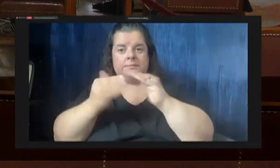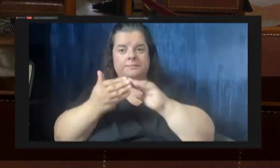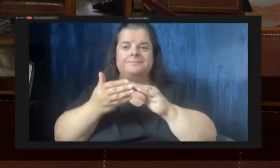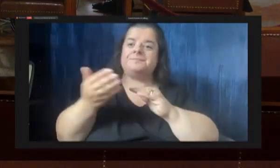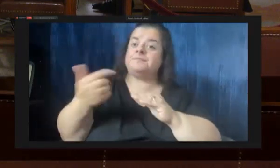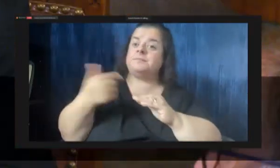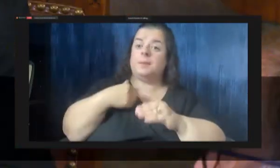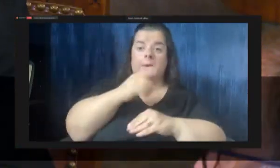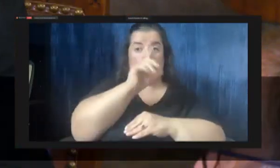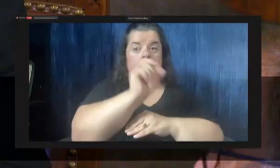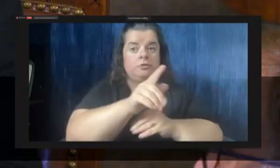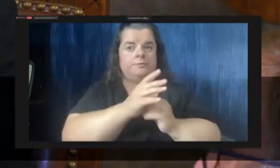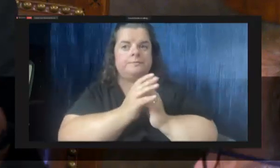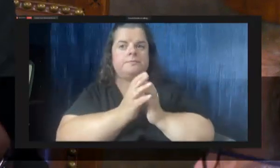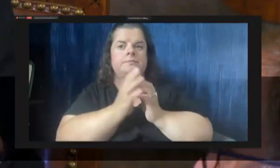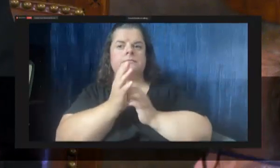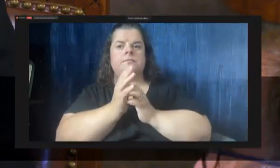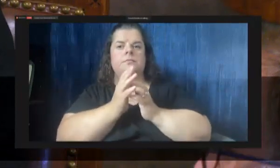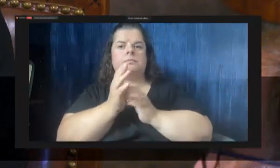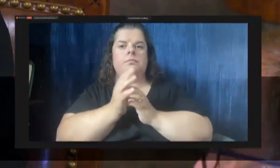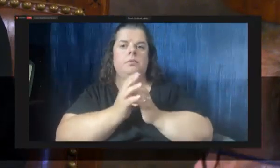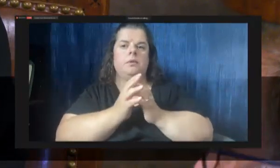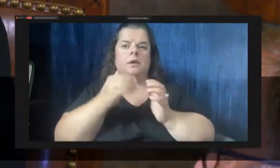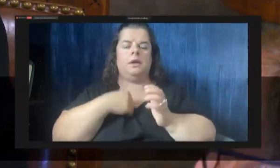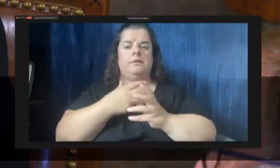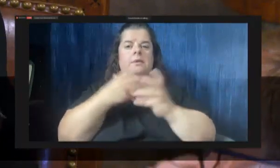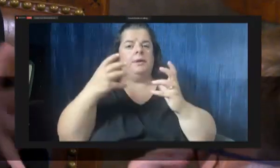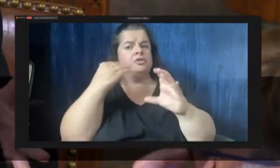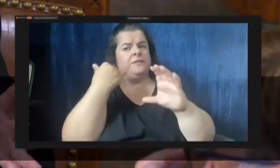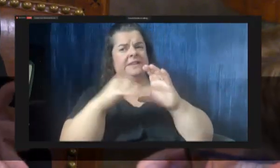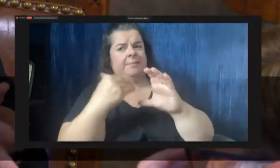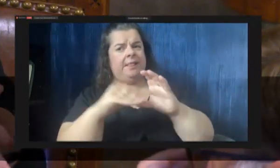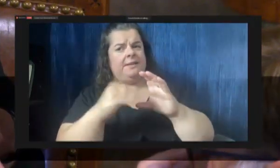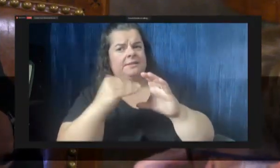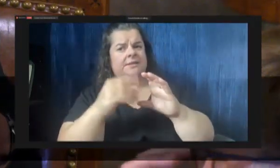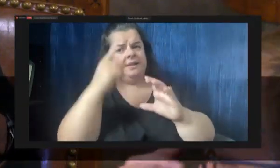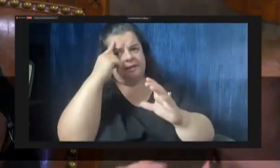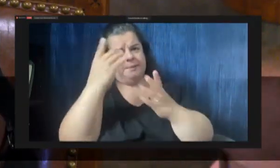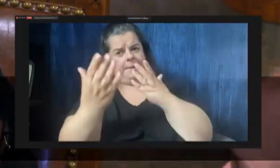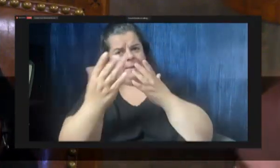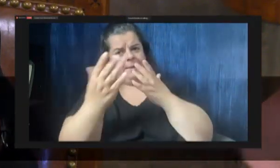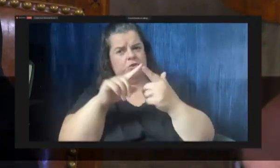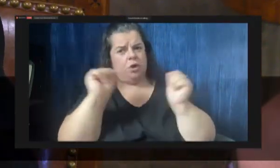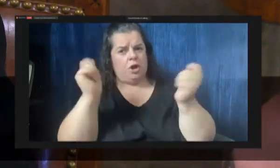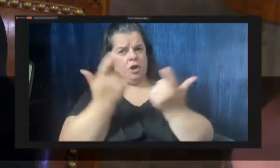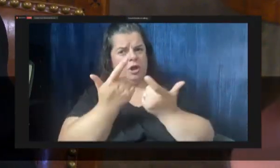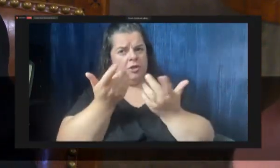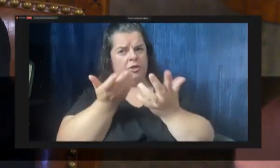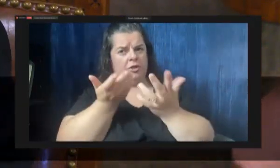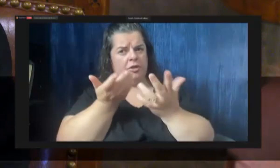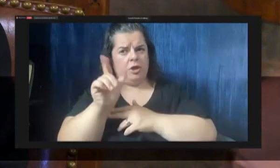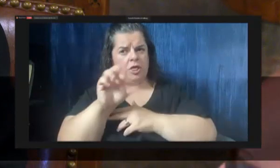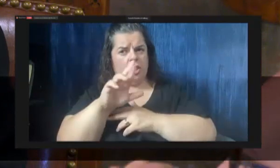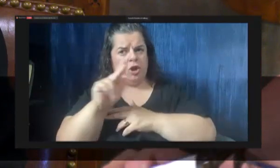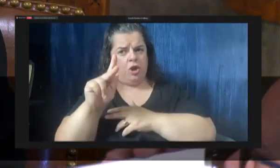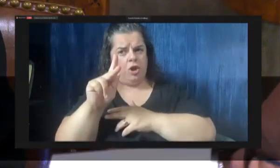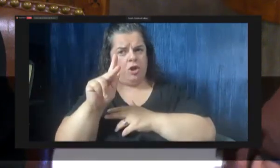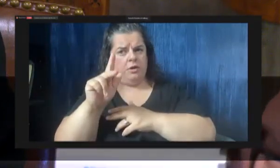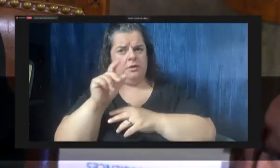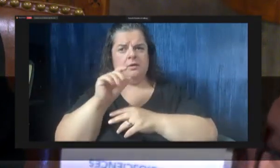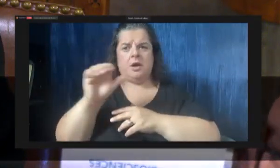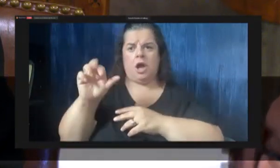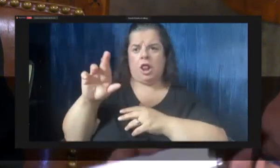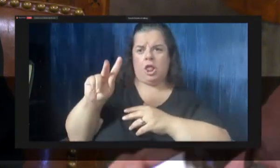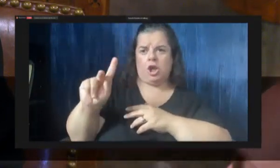and we got a bunch of emails. I think maybe this one came to all of us through the clerk. I'm not sure.